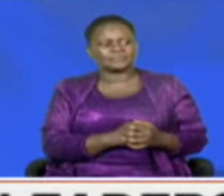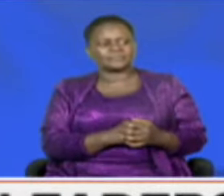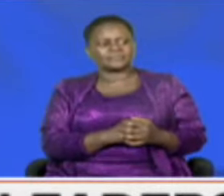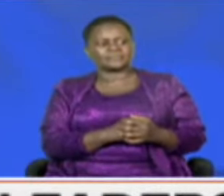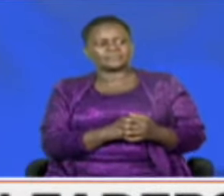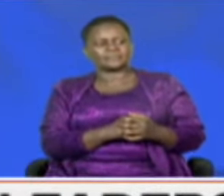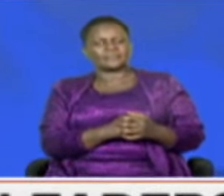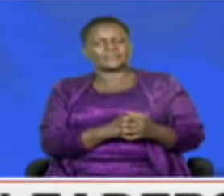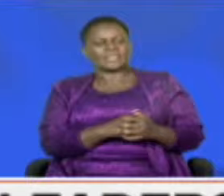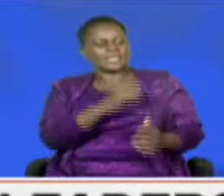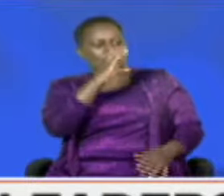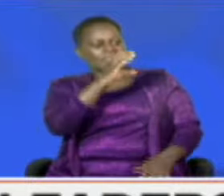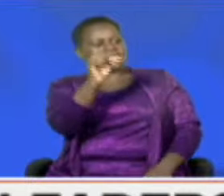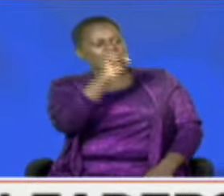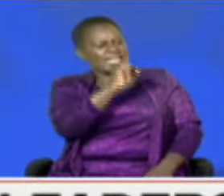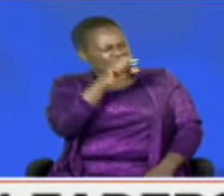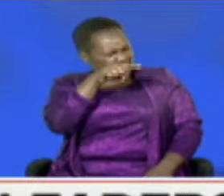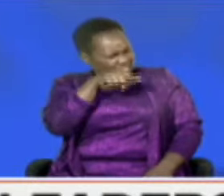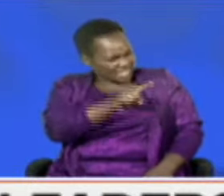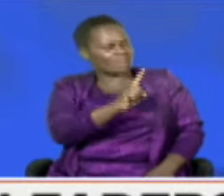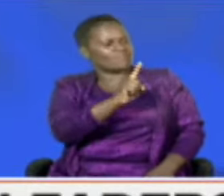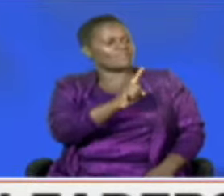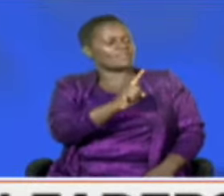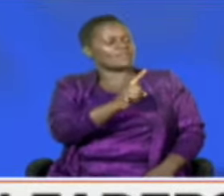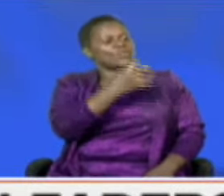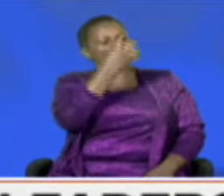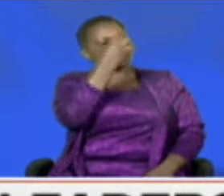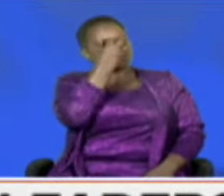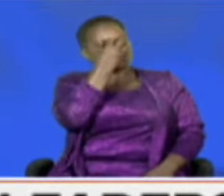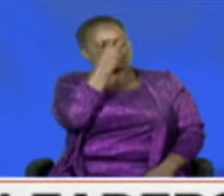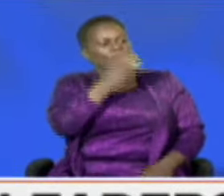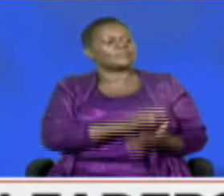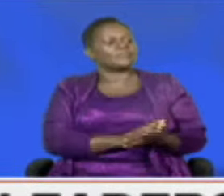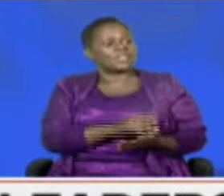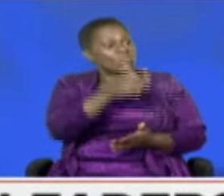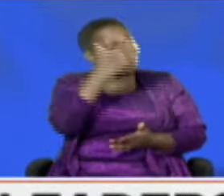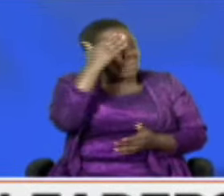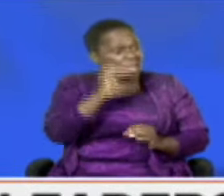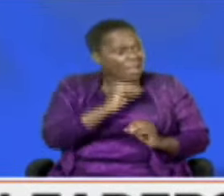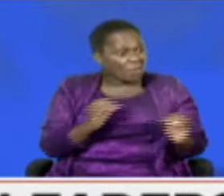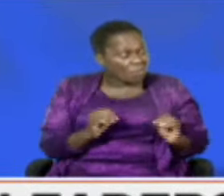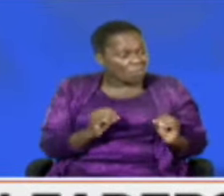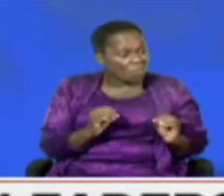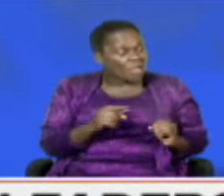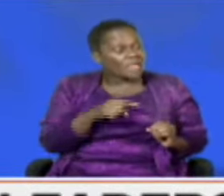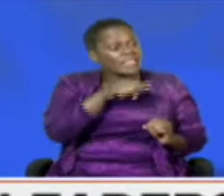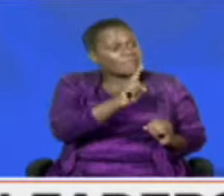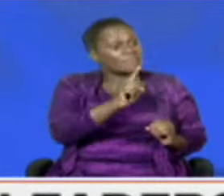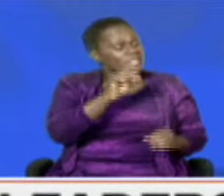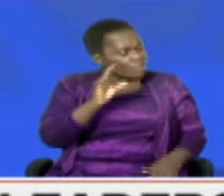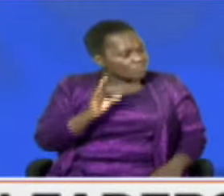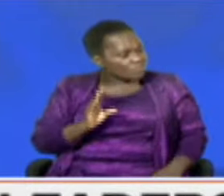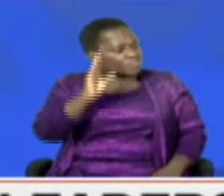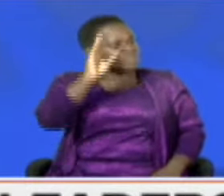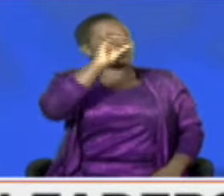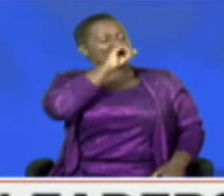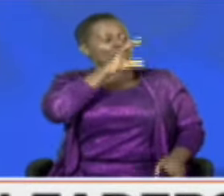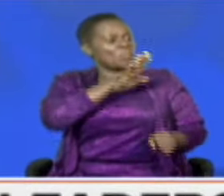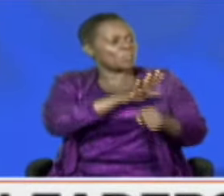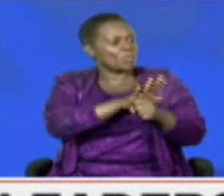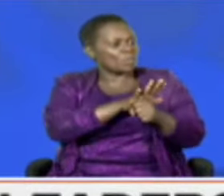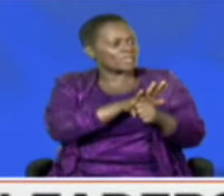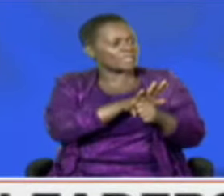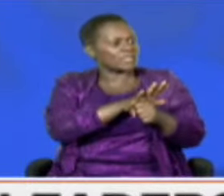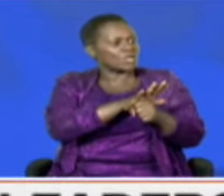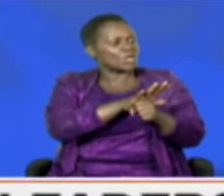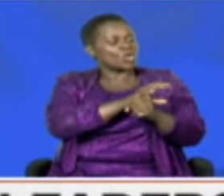Wale waziri mwenyewe anaitwa Ruto. If they don't know, because they have sworn allegiance.